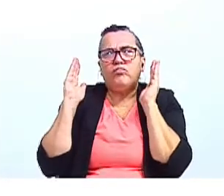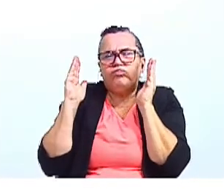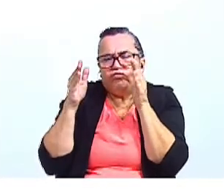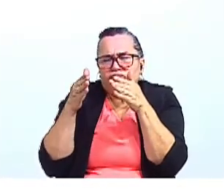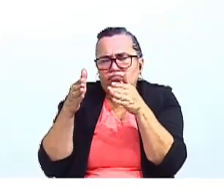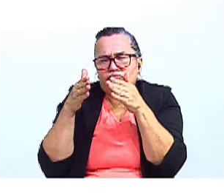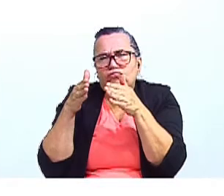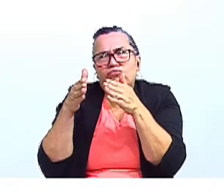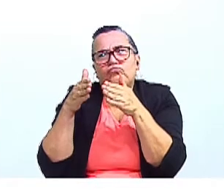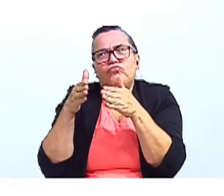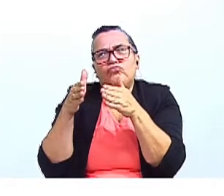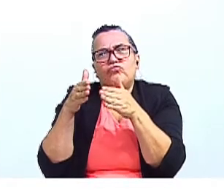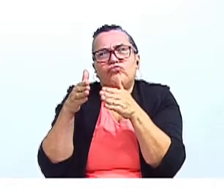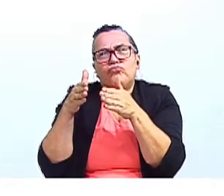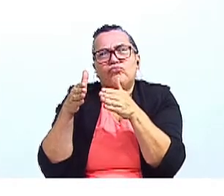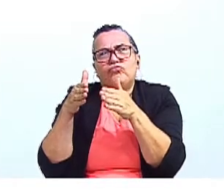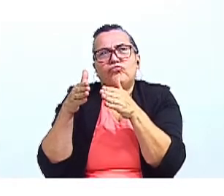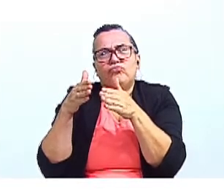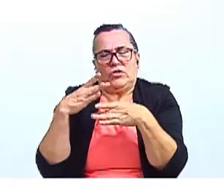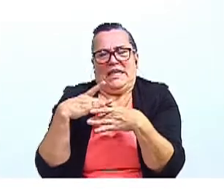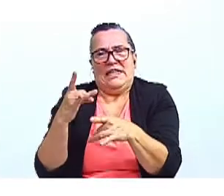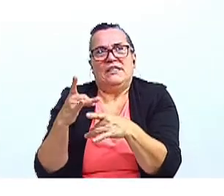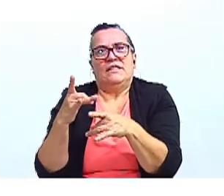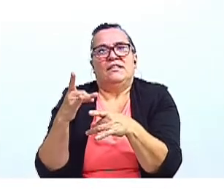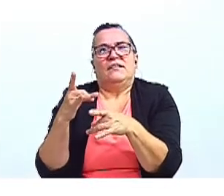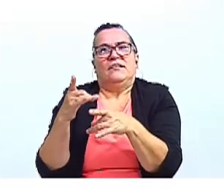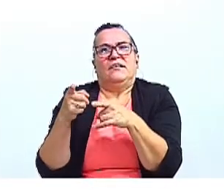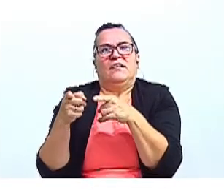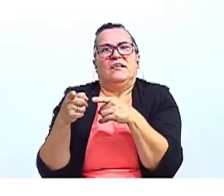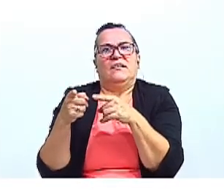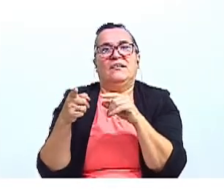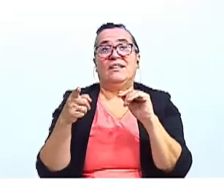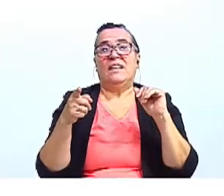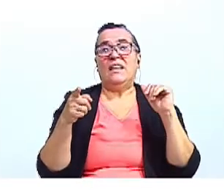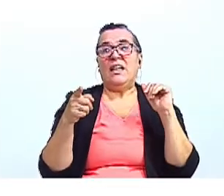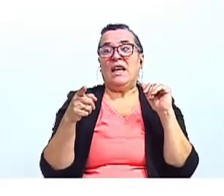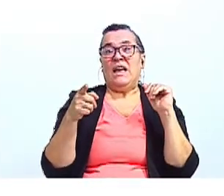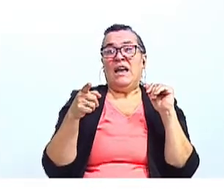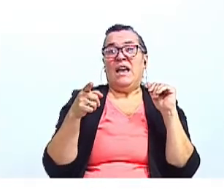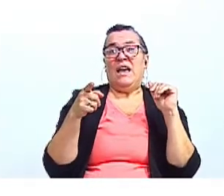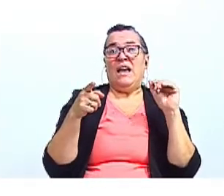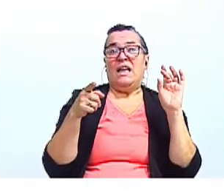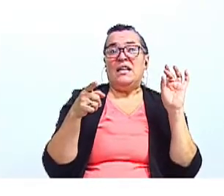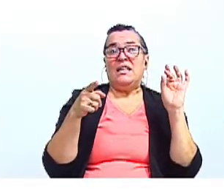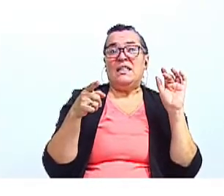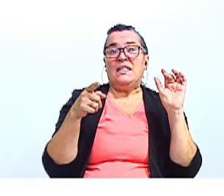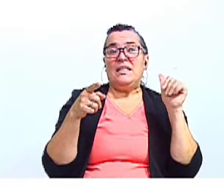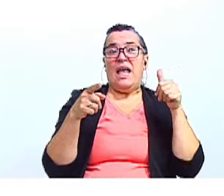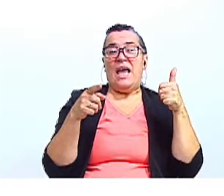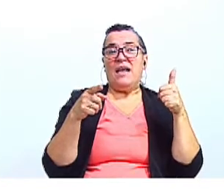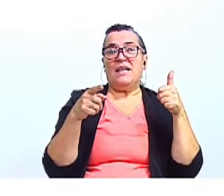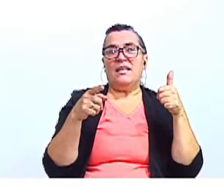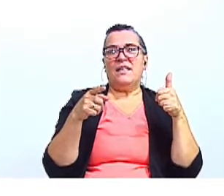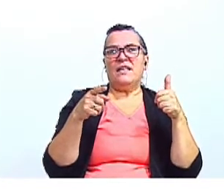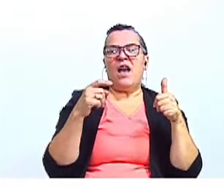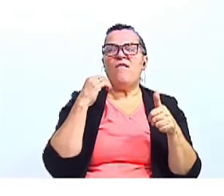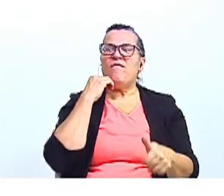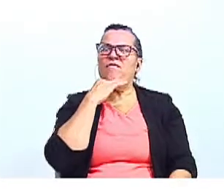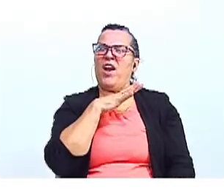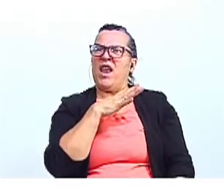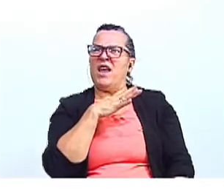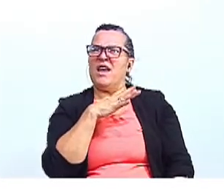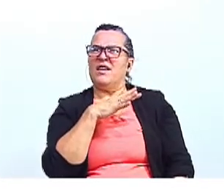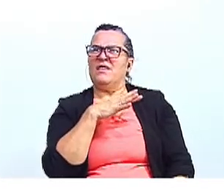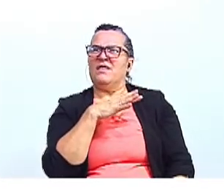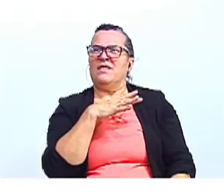to something or obsessed with a specific interest. And it's number 10, the freaks.